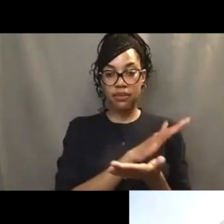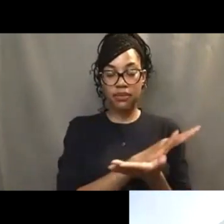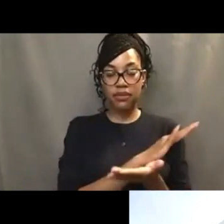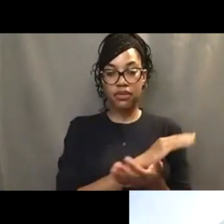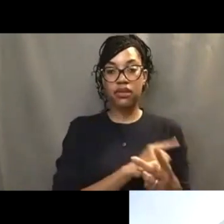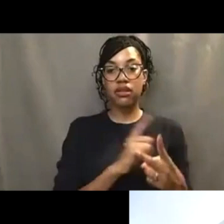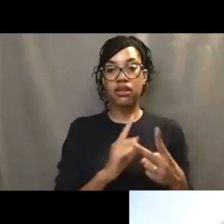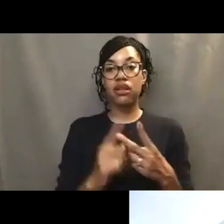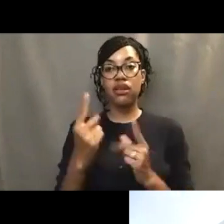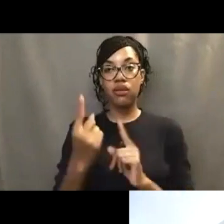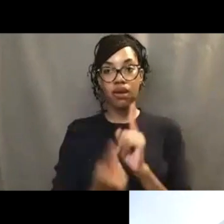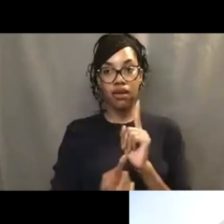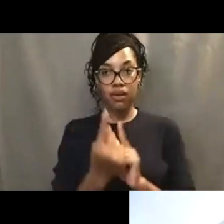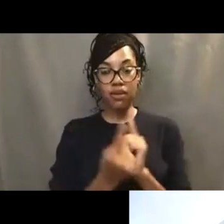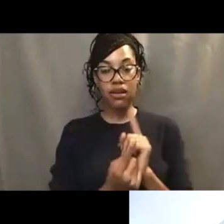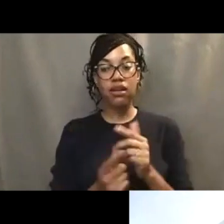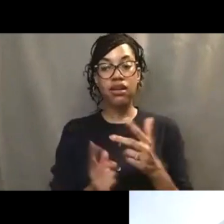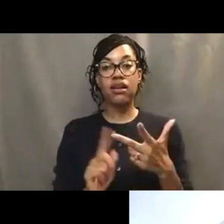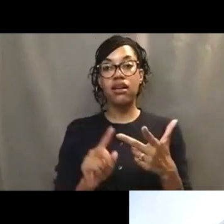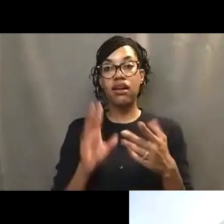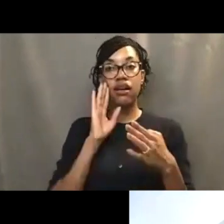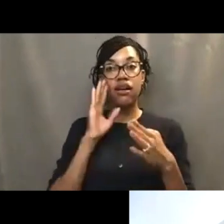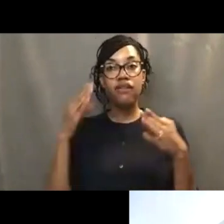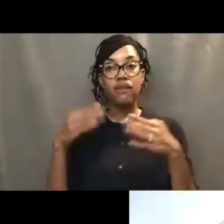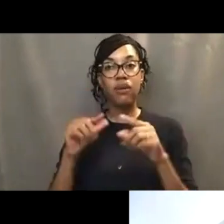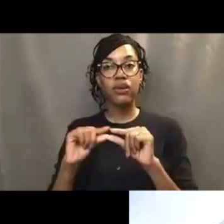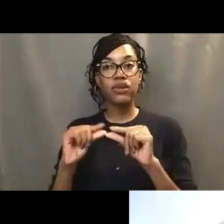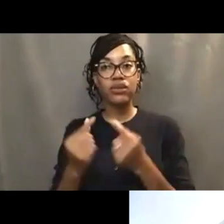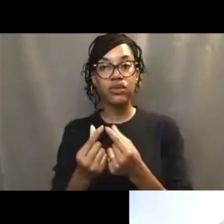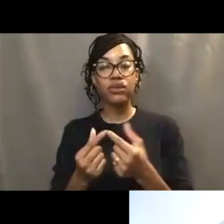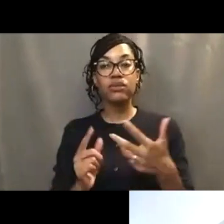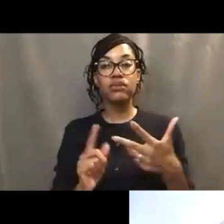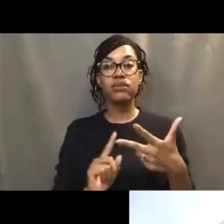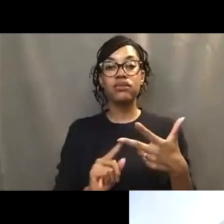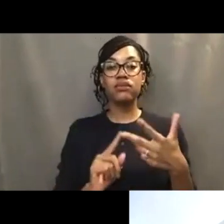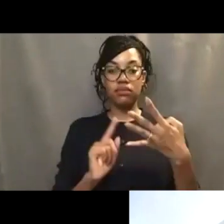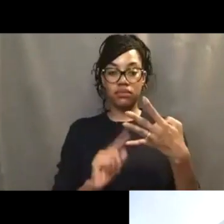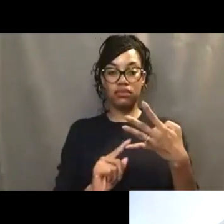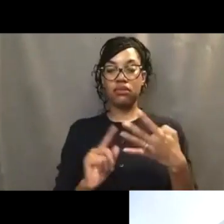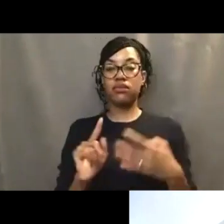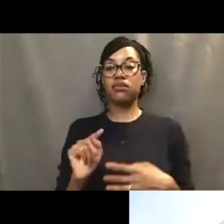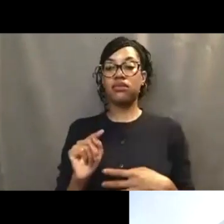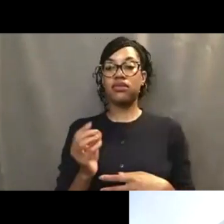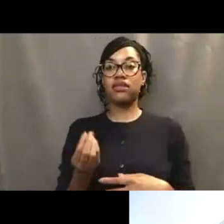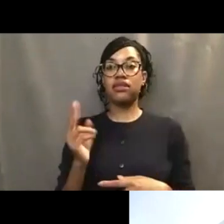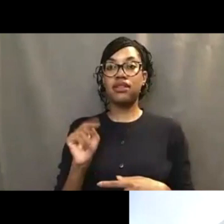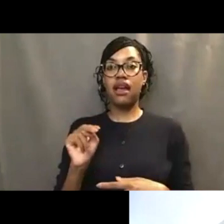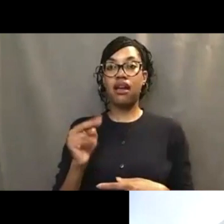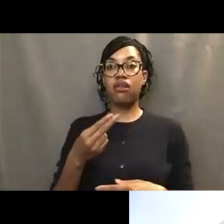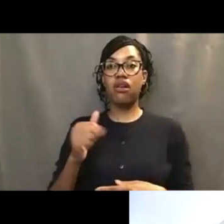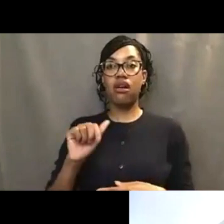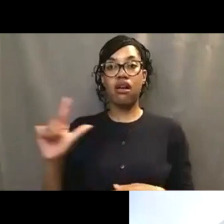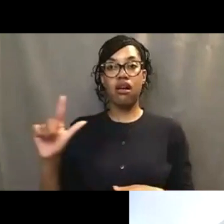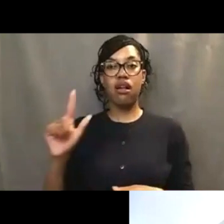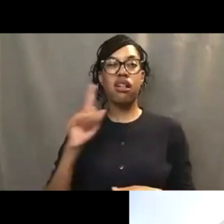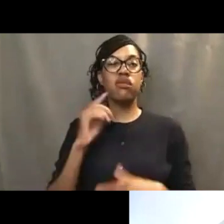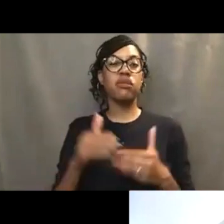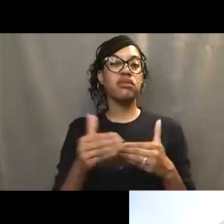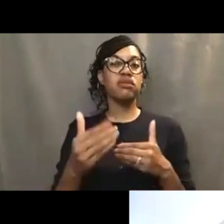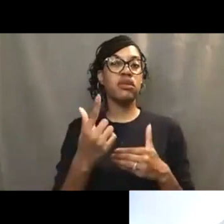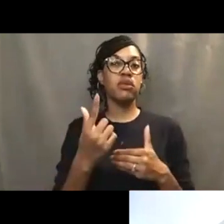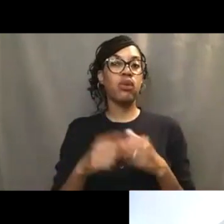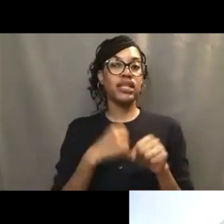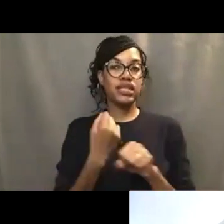focus groups, and town halls. So we're going to be doing all of those over an entire year for the next 3 years.